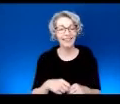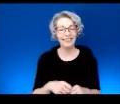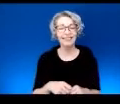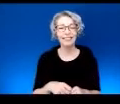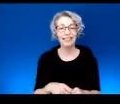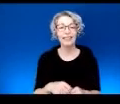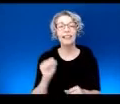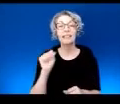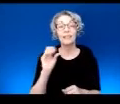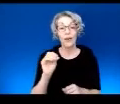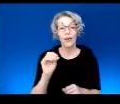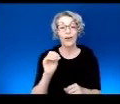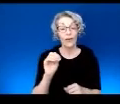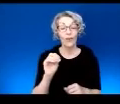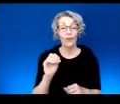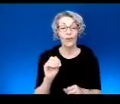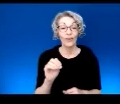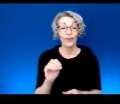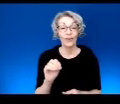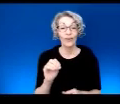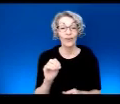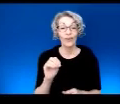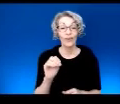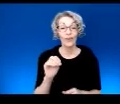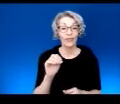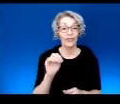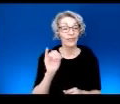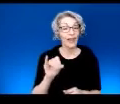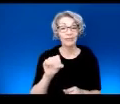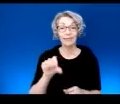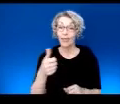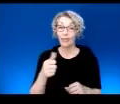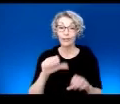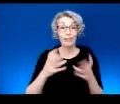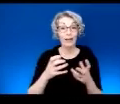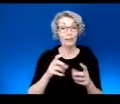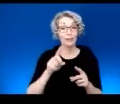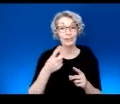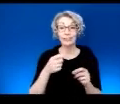And so it was another chapter kept right on going.